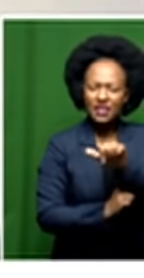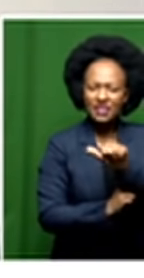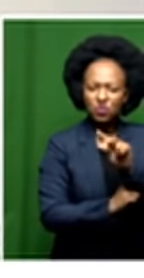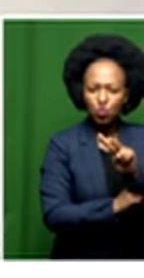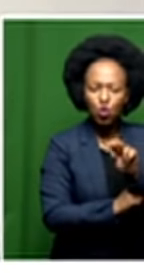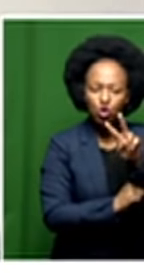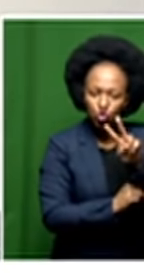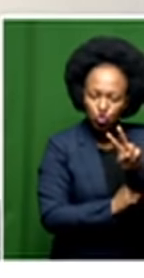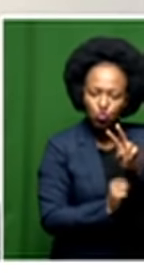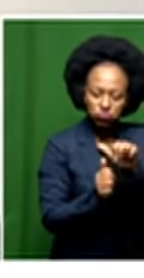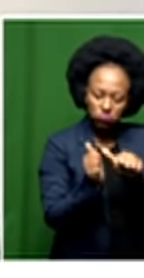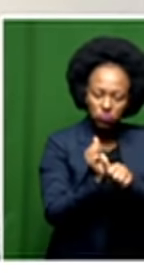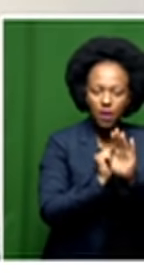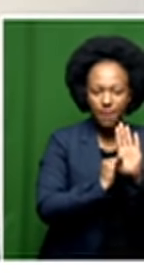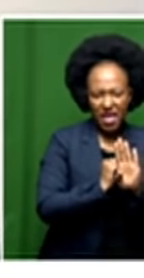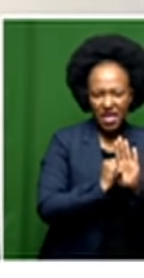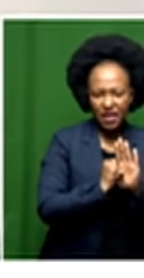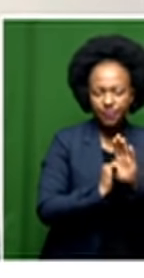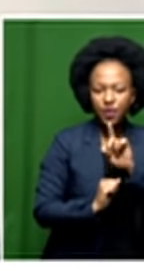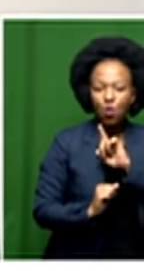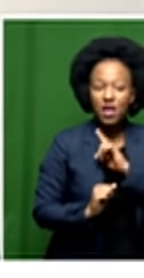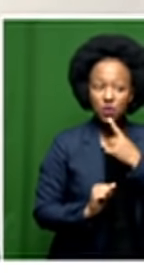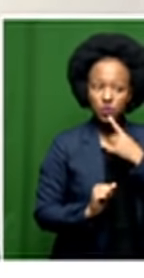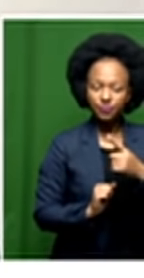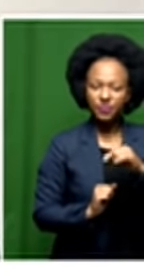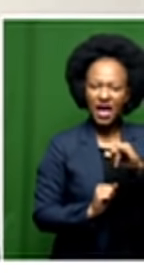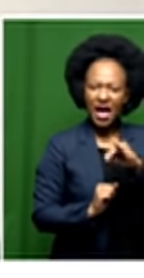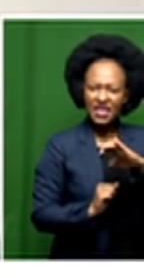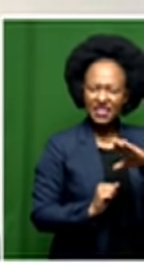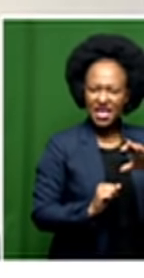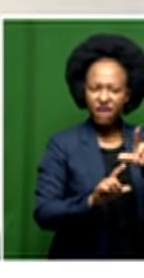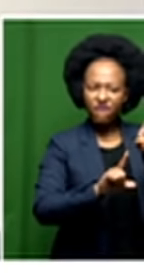Constitution. They will say that the failure by the IEC